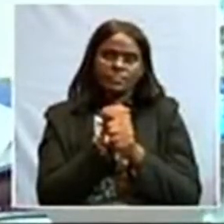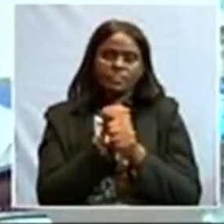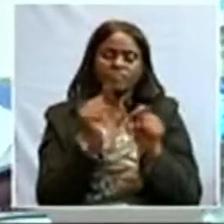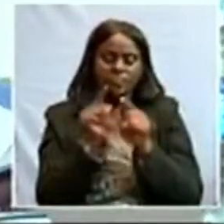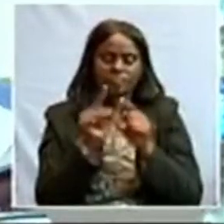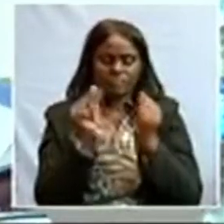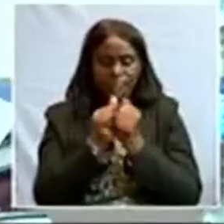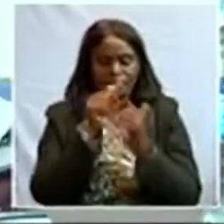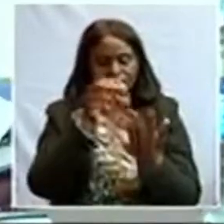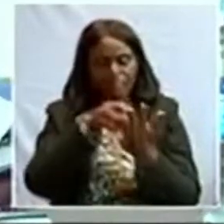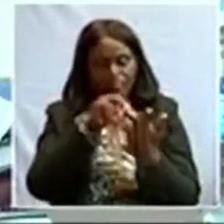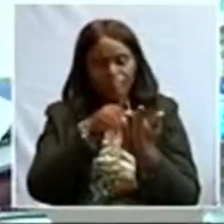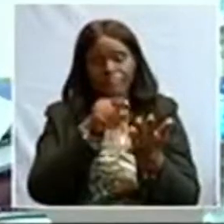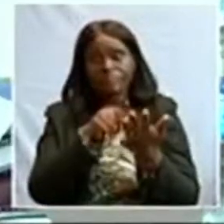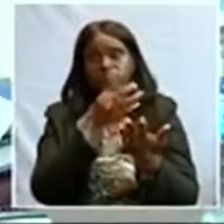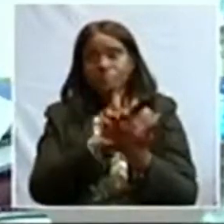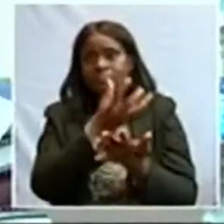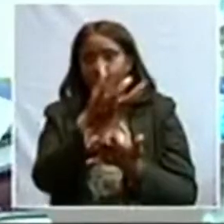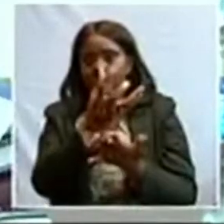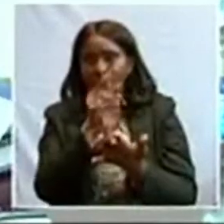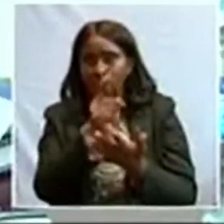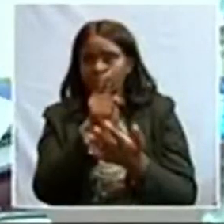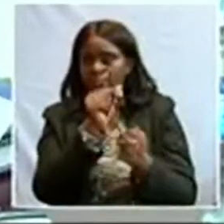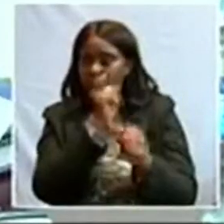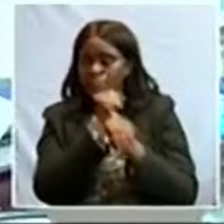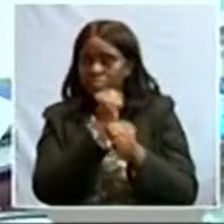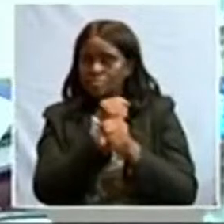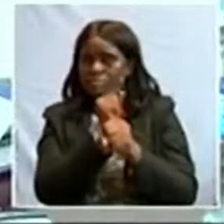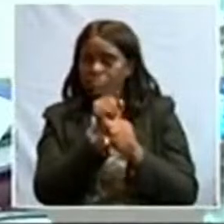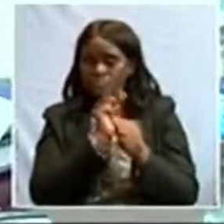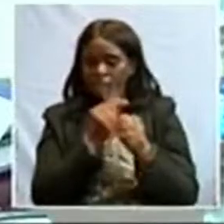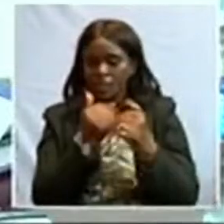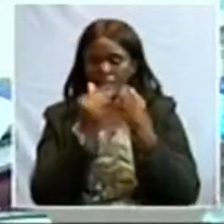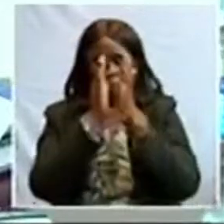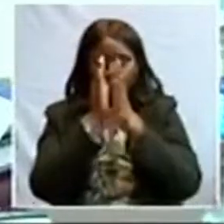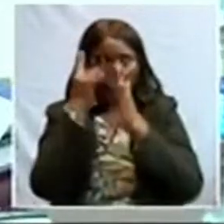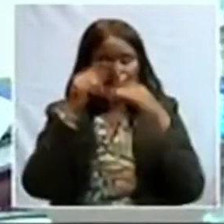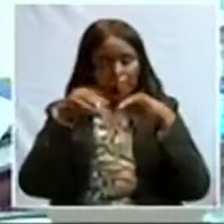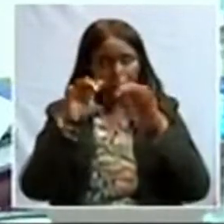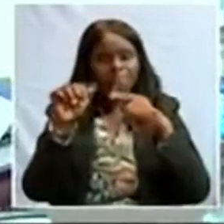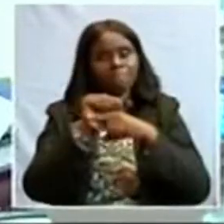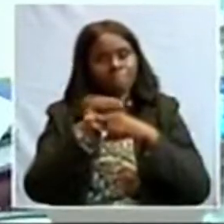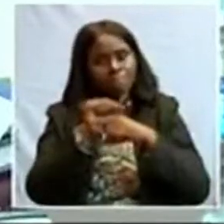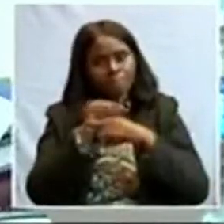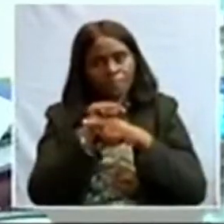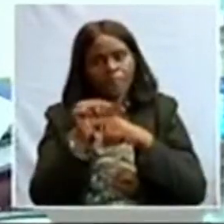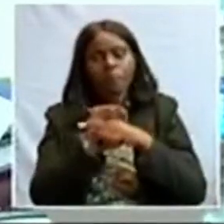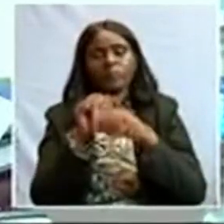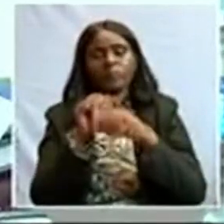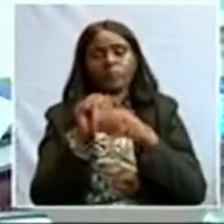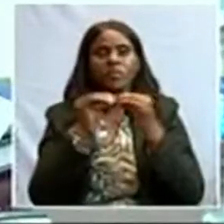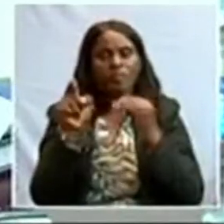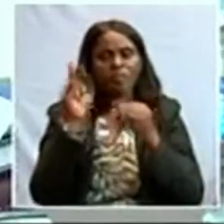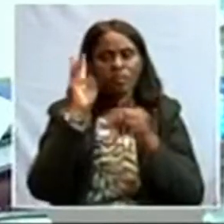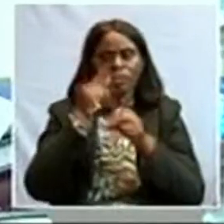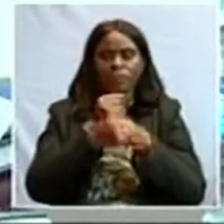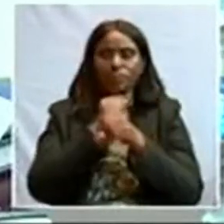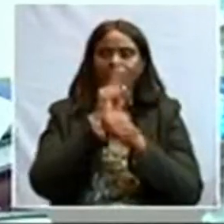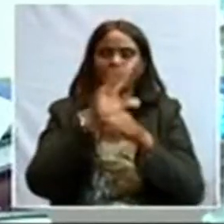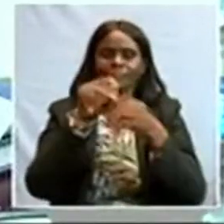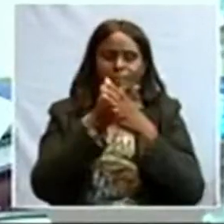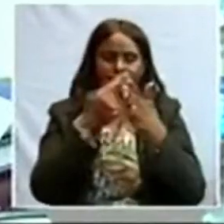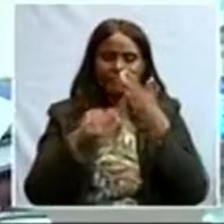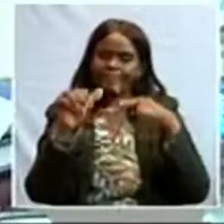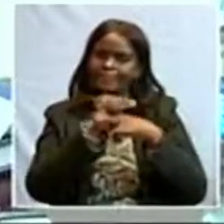As with the case that devolution is an innovation, we wish to pray for continuous capacity building. This will ensure ongoing